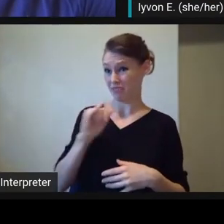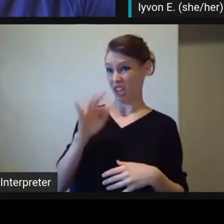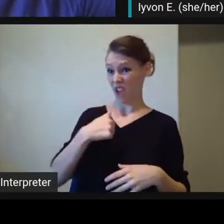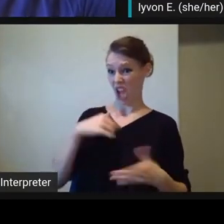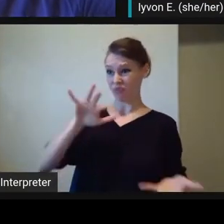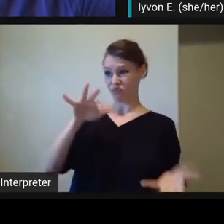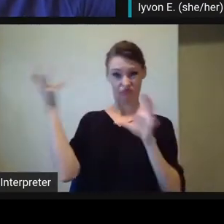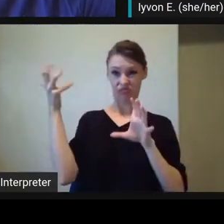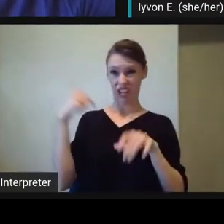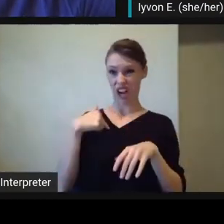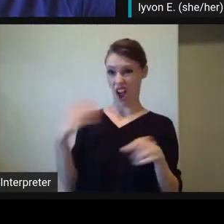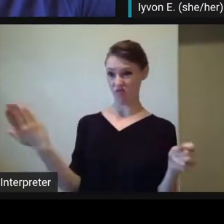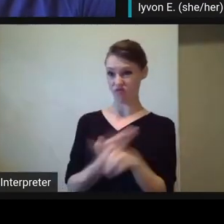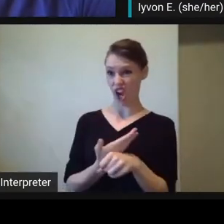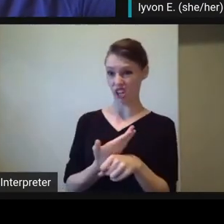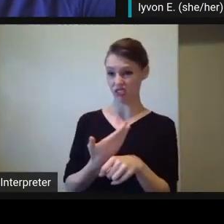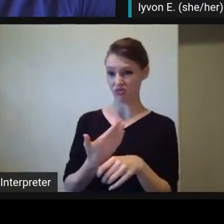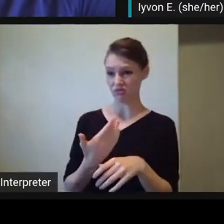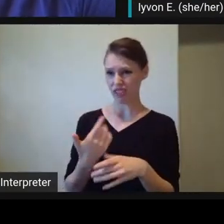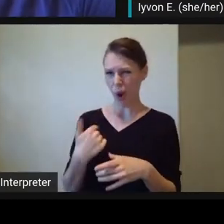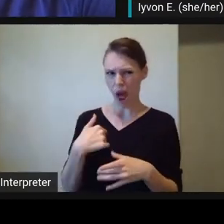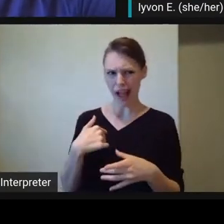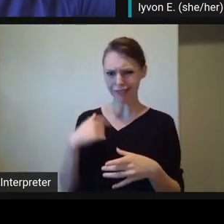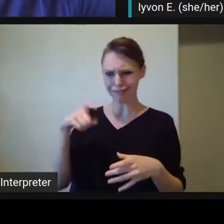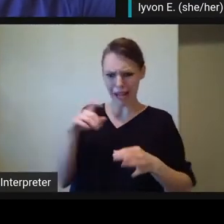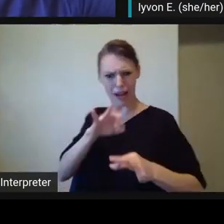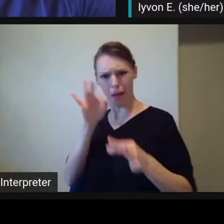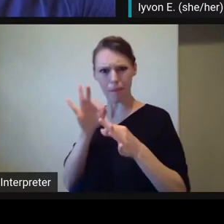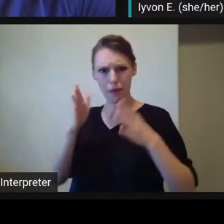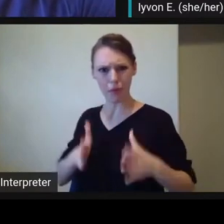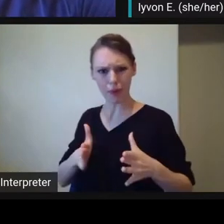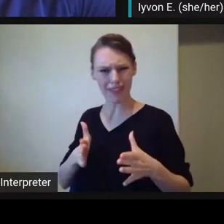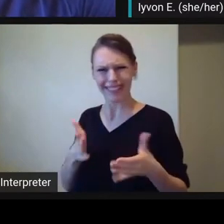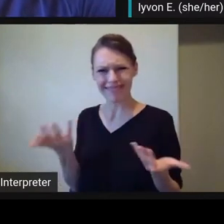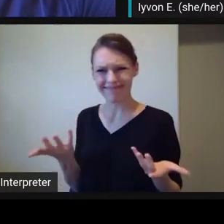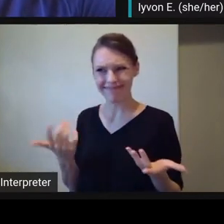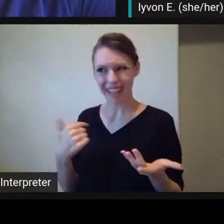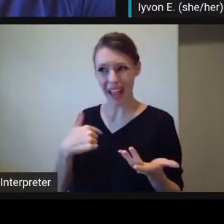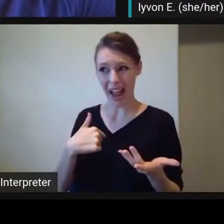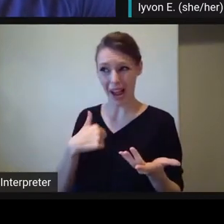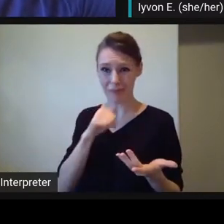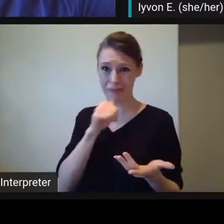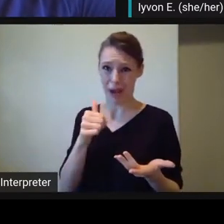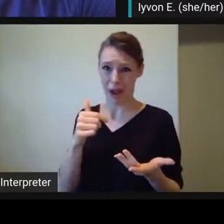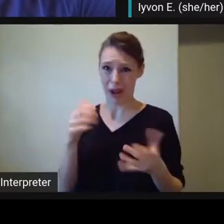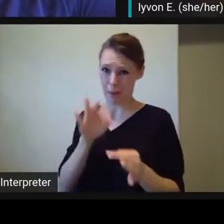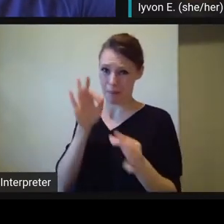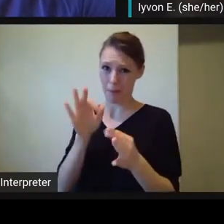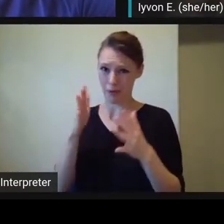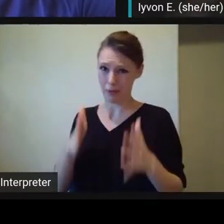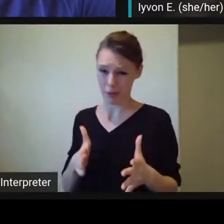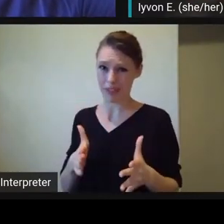fired and let go? Do I have to be perfect already going into this? Because I'm not going to be. It's always a